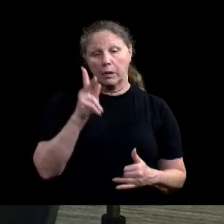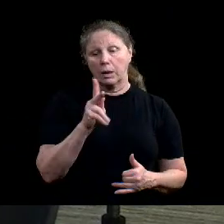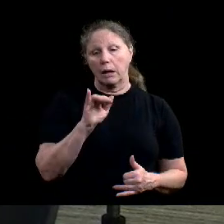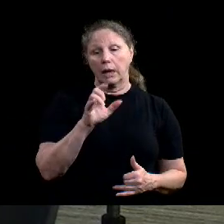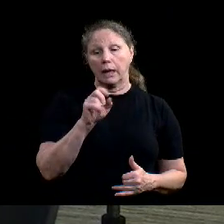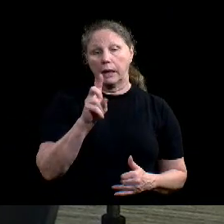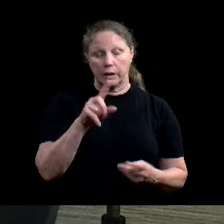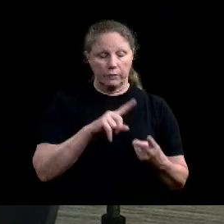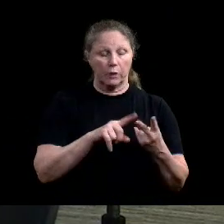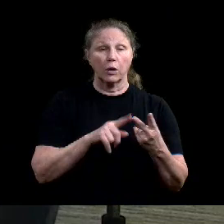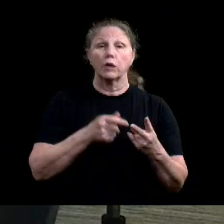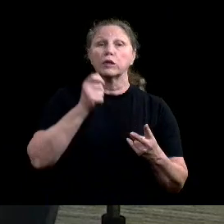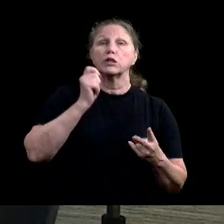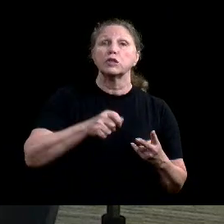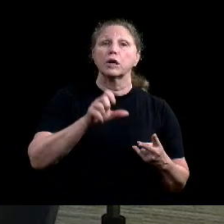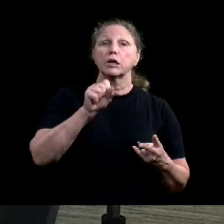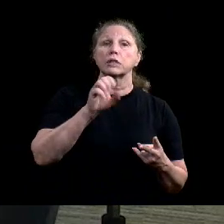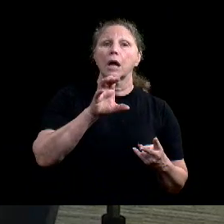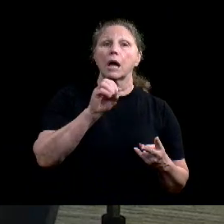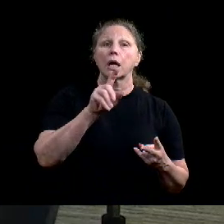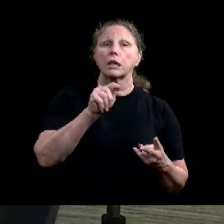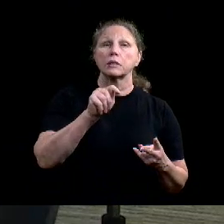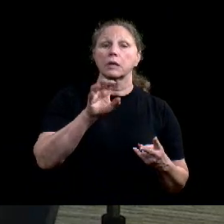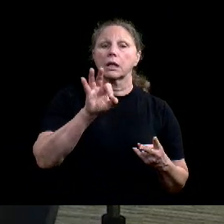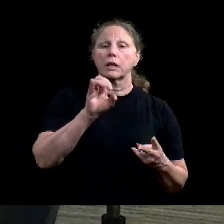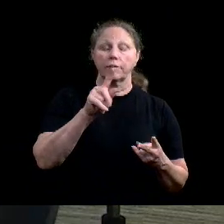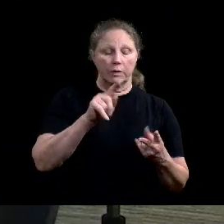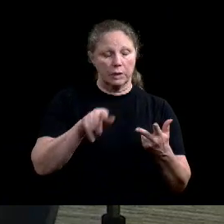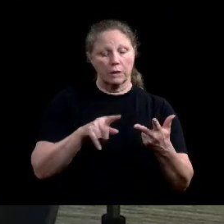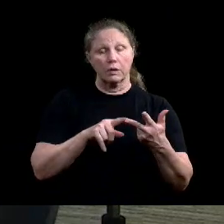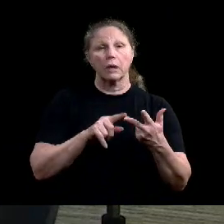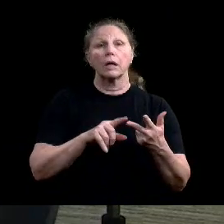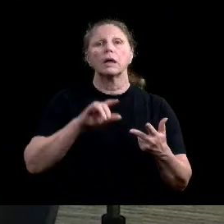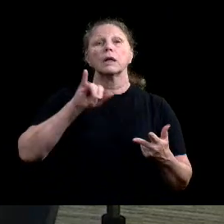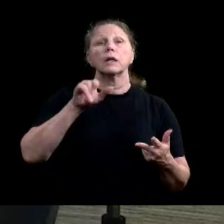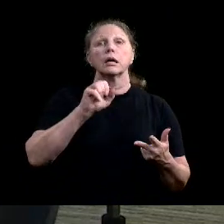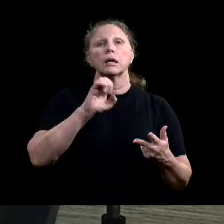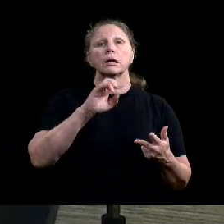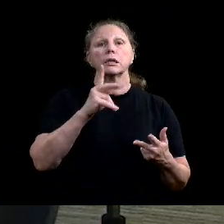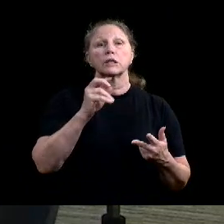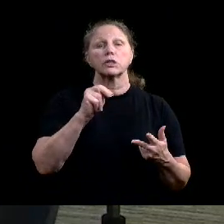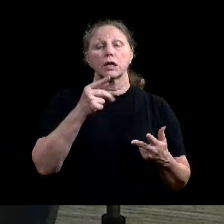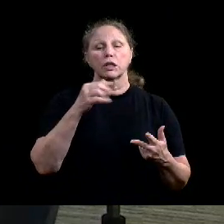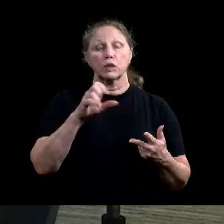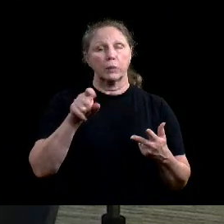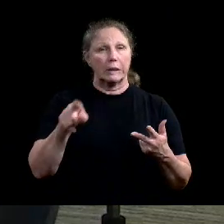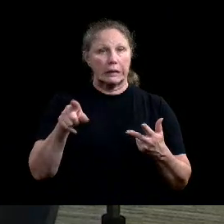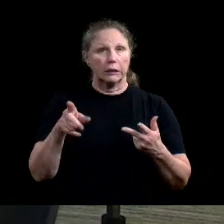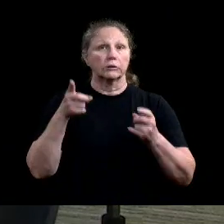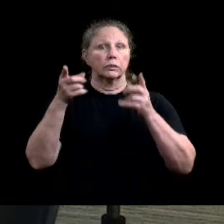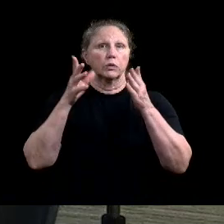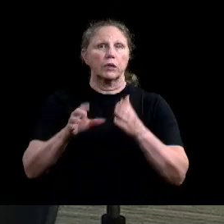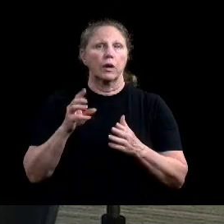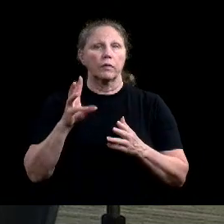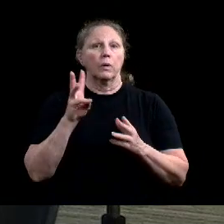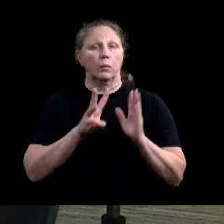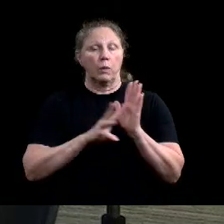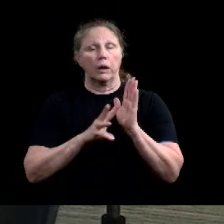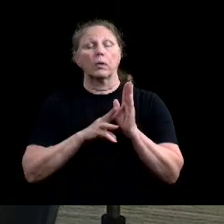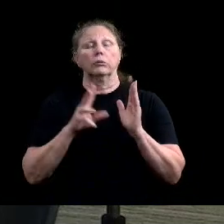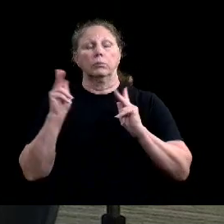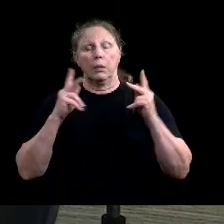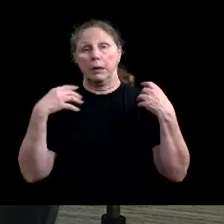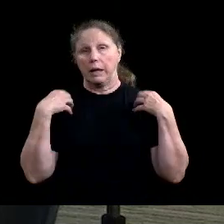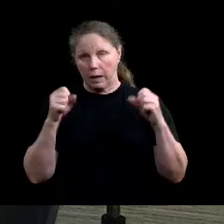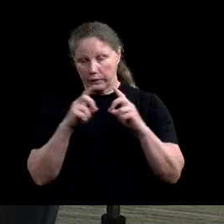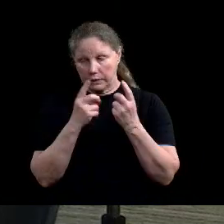who is President and CEO of the Family Health Center and Vice Chair of the Waco-McLennan County Public Health District. Welcome, gentlemen. Thank you for being here.